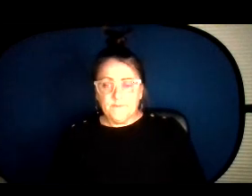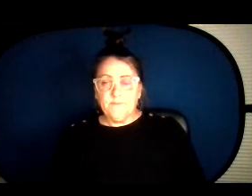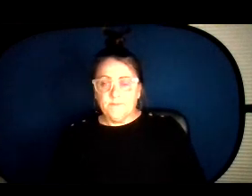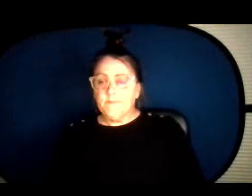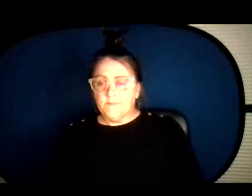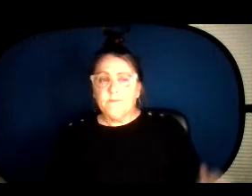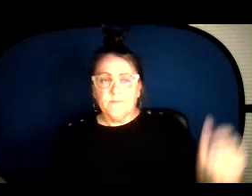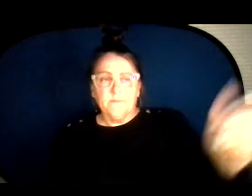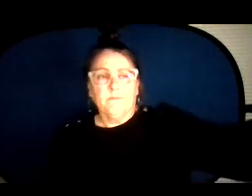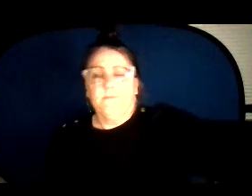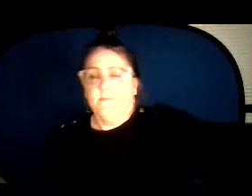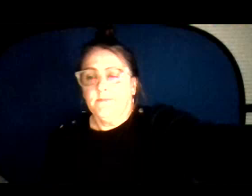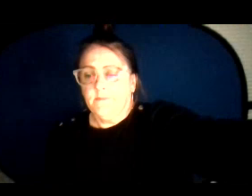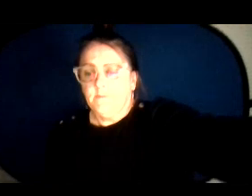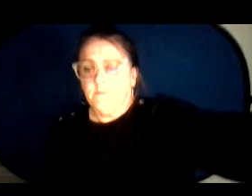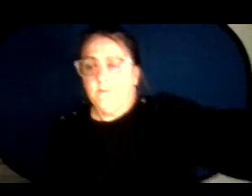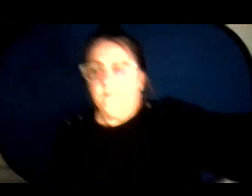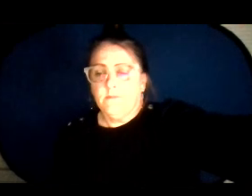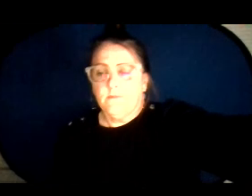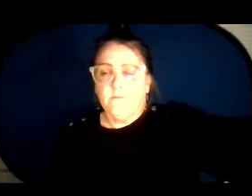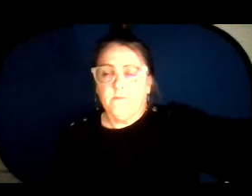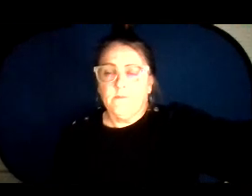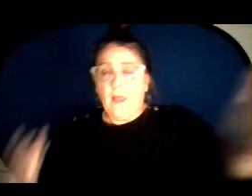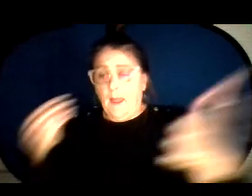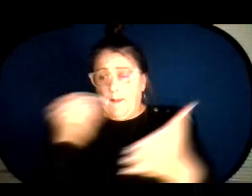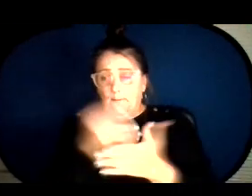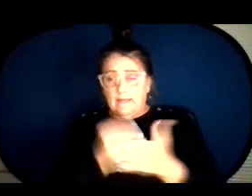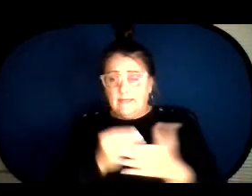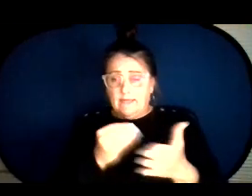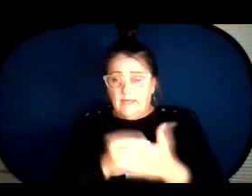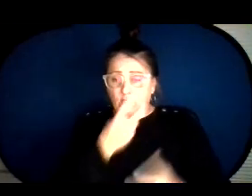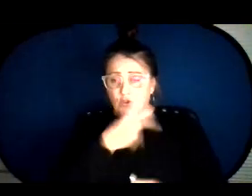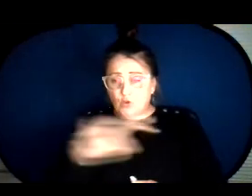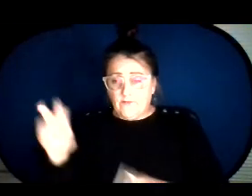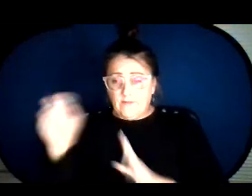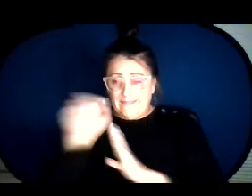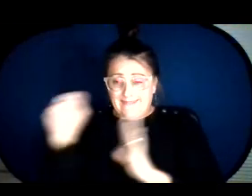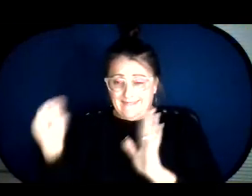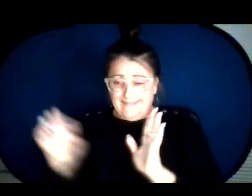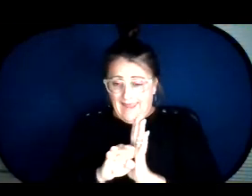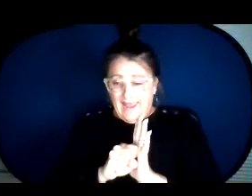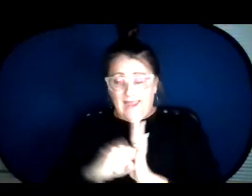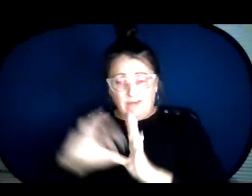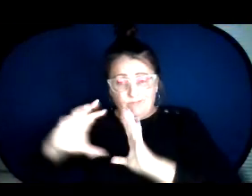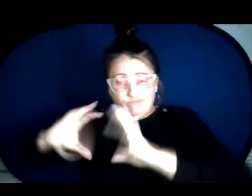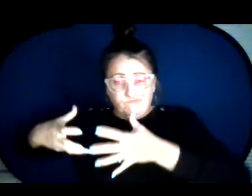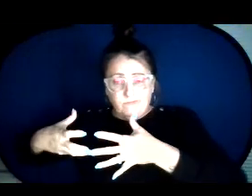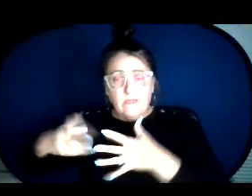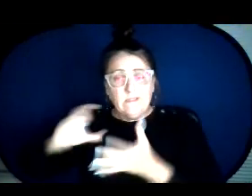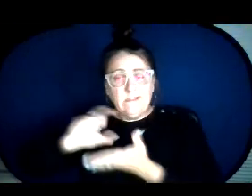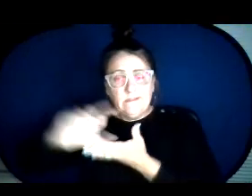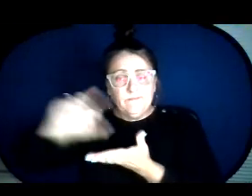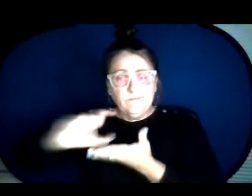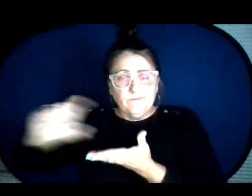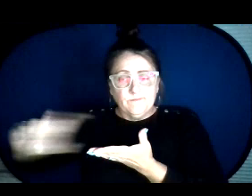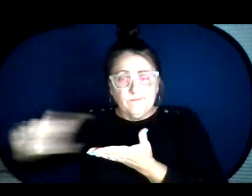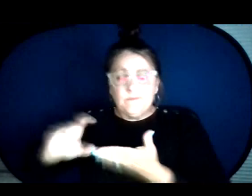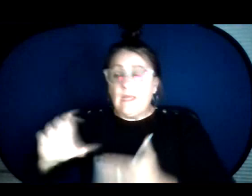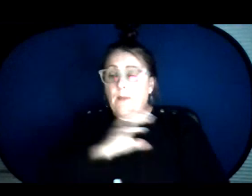quarterly. Funds that are swept are then transferred to the State Route 710 LATIP for allocation by the Commission to